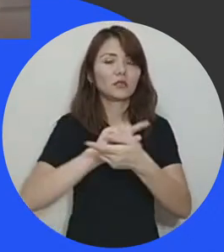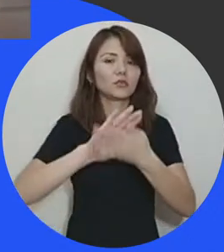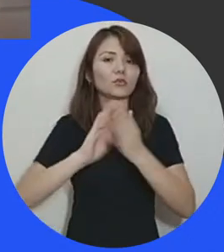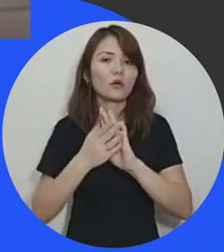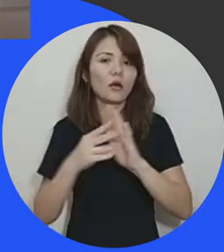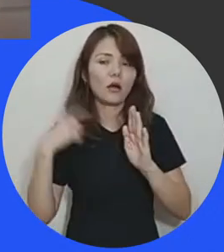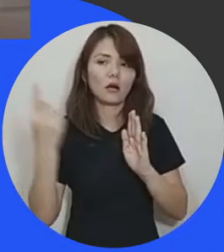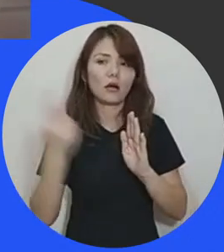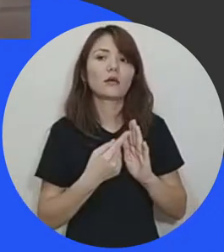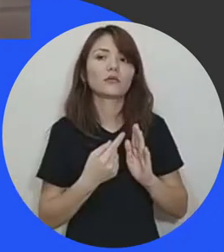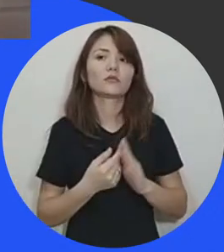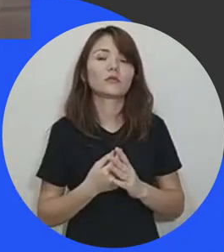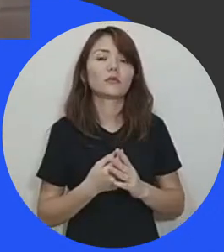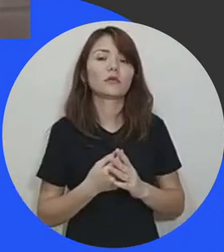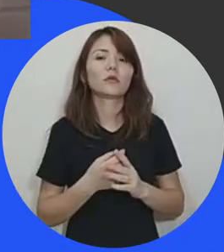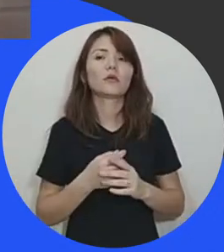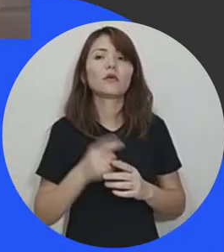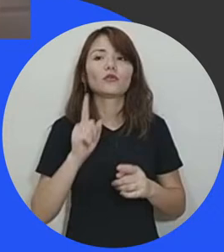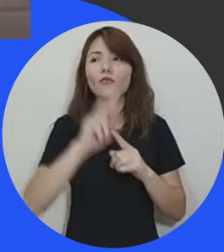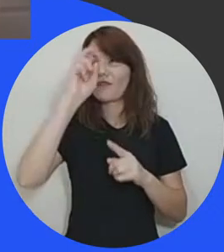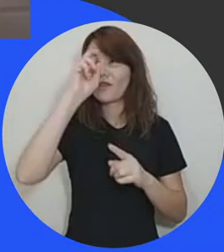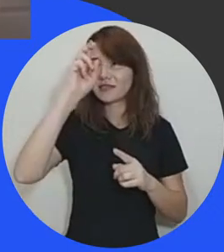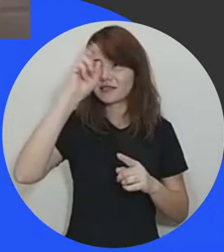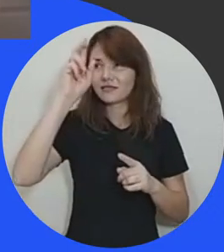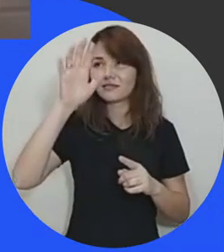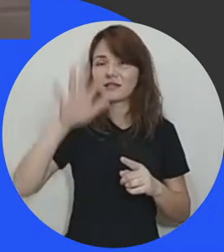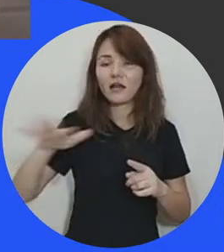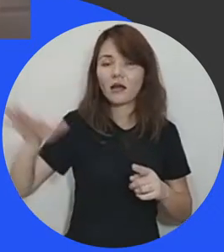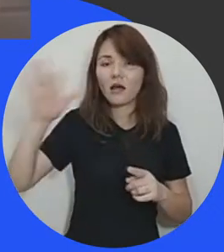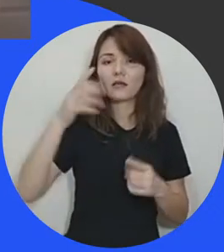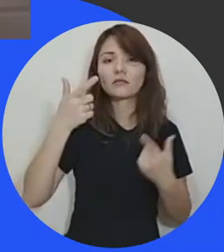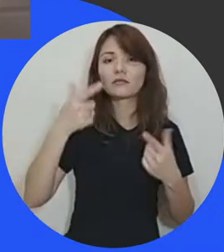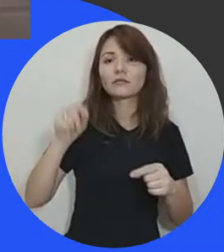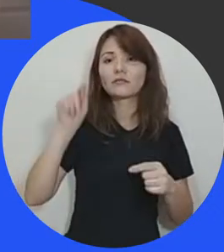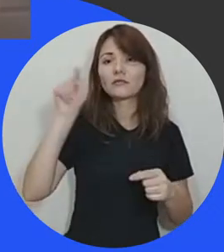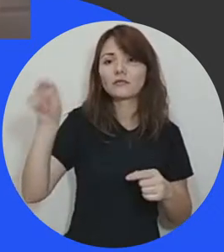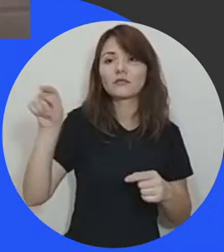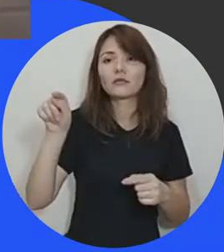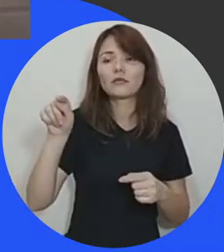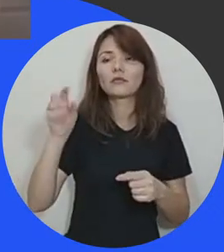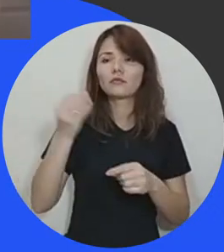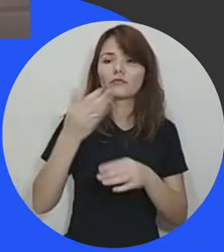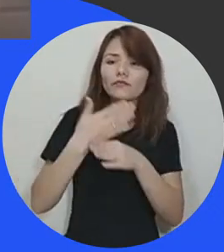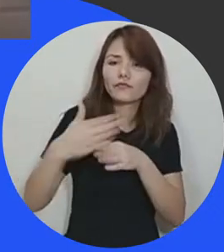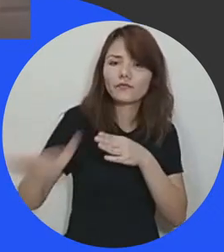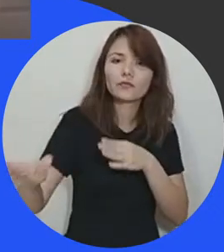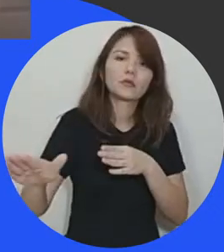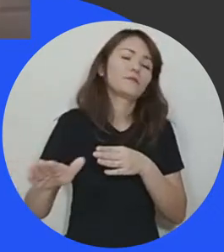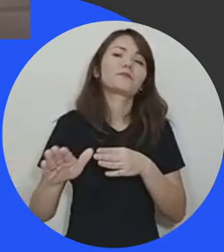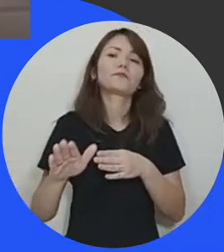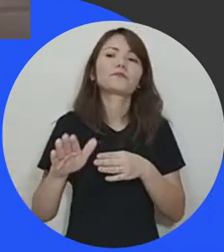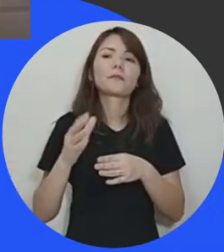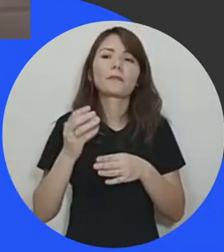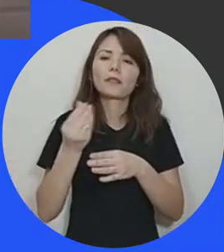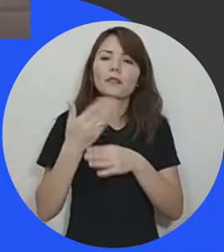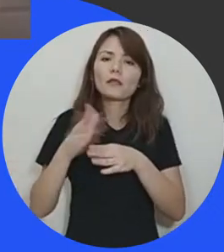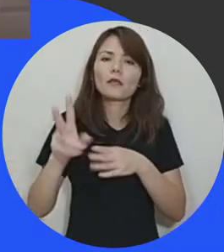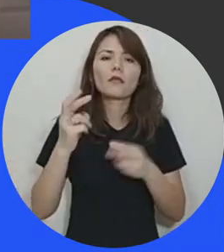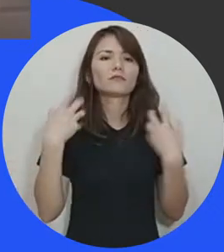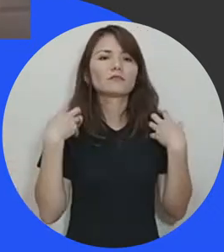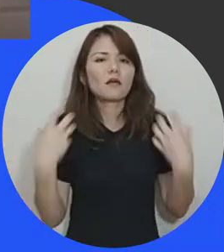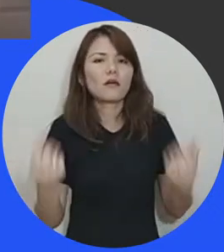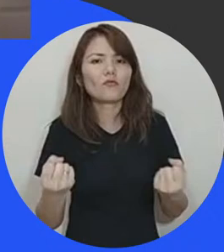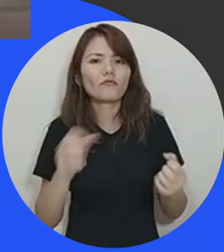those countries that have invested in the infrastructure for public health, for containment, for management of outbreaks